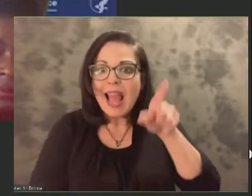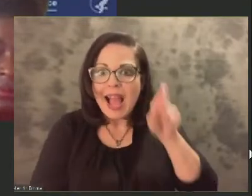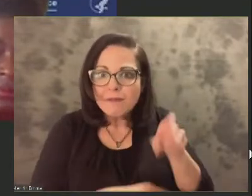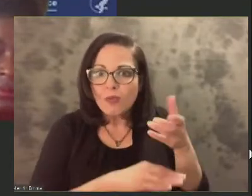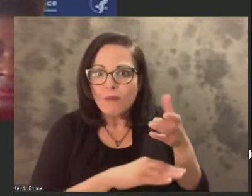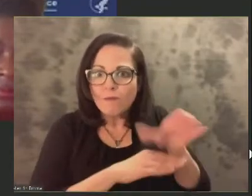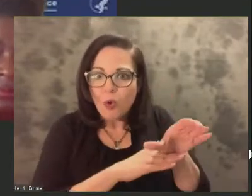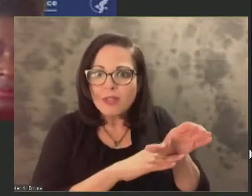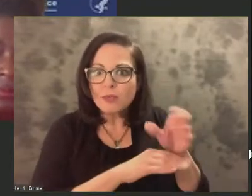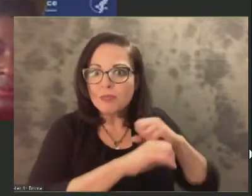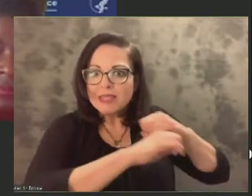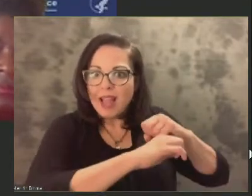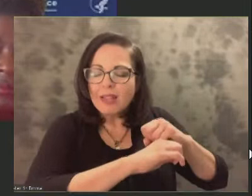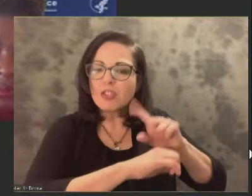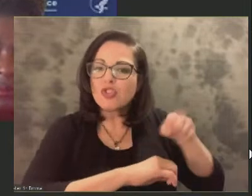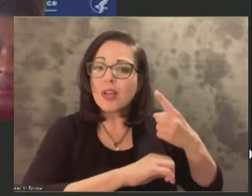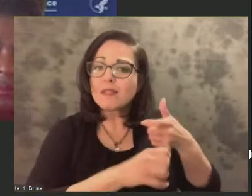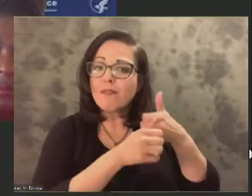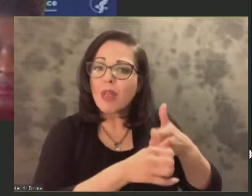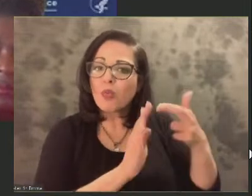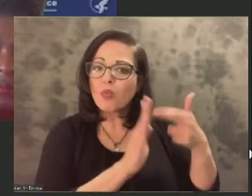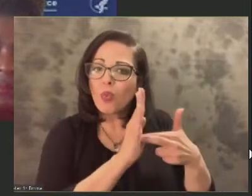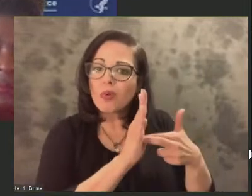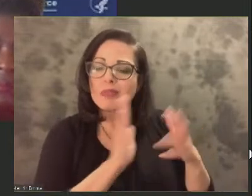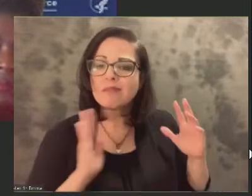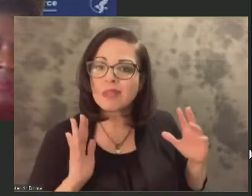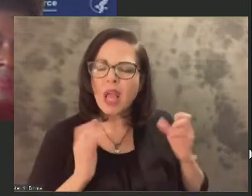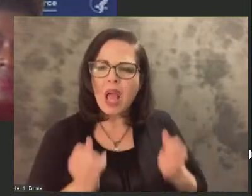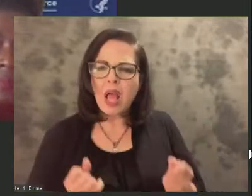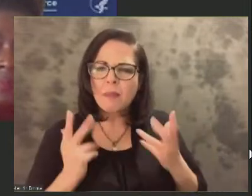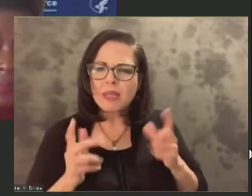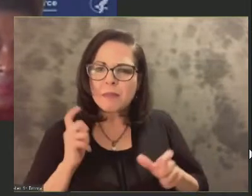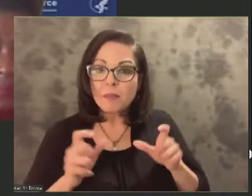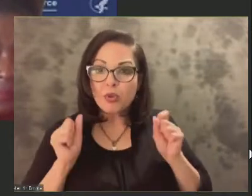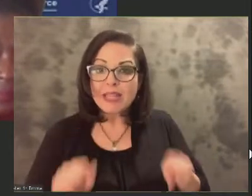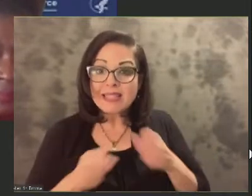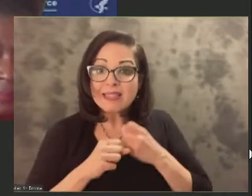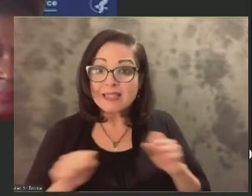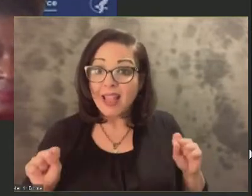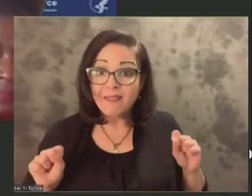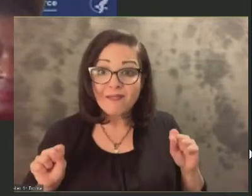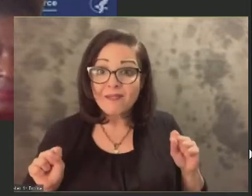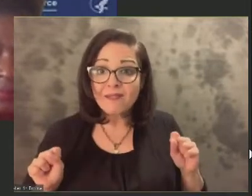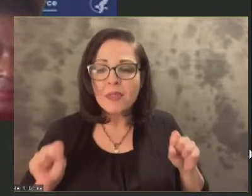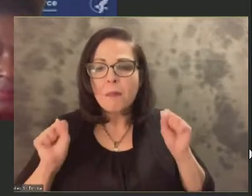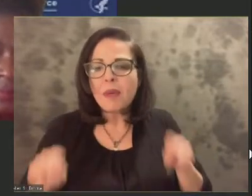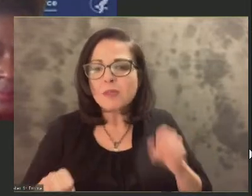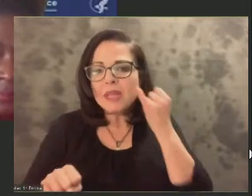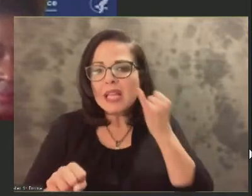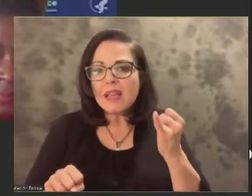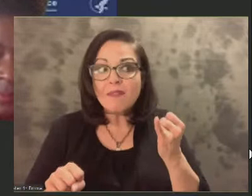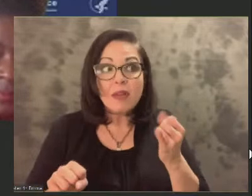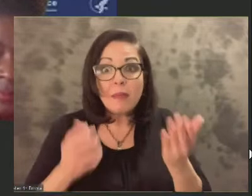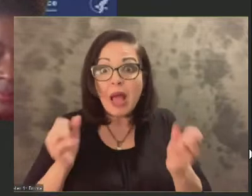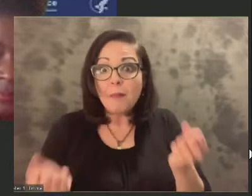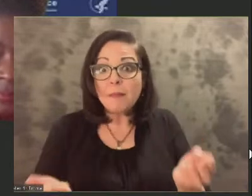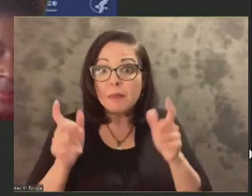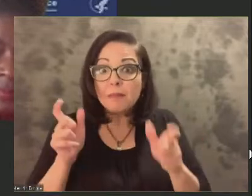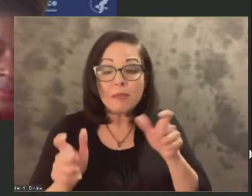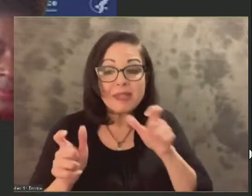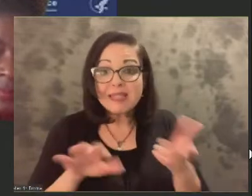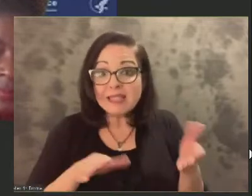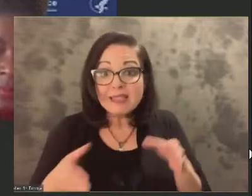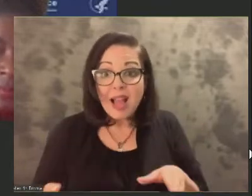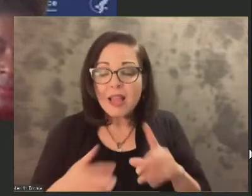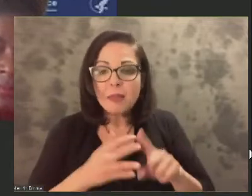them. And how many deaths could we have saved? How many people could we have saved if we would have had standards that from the very